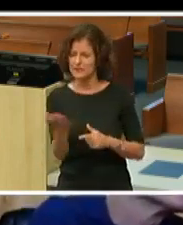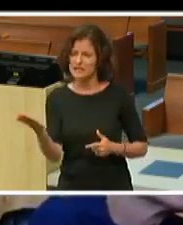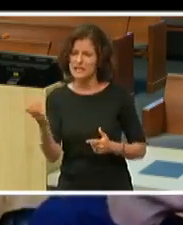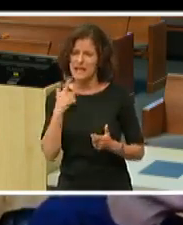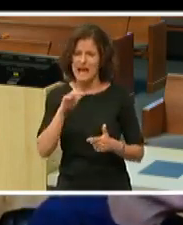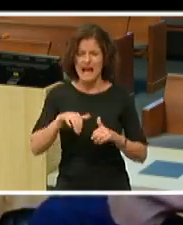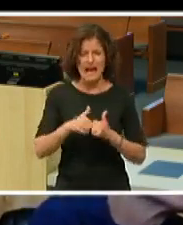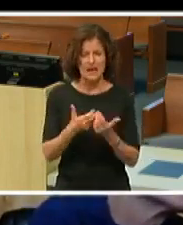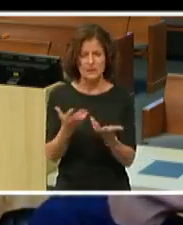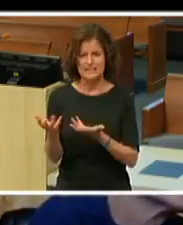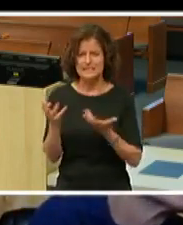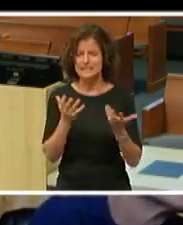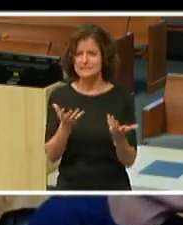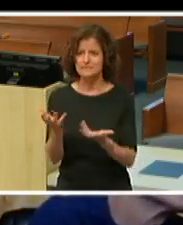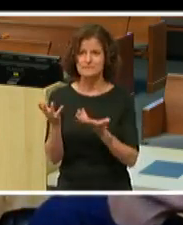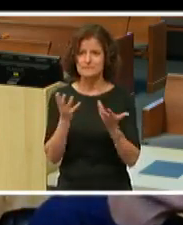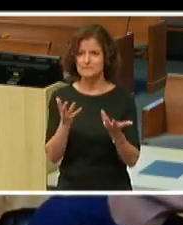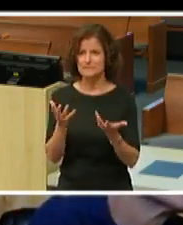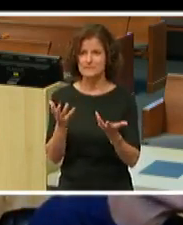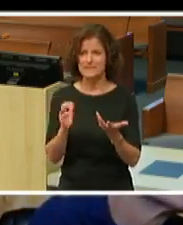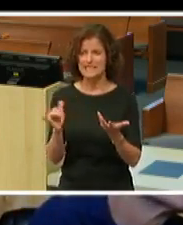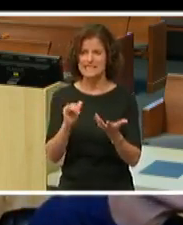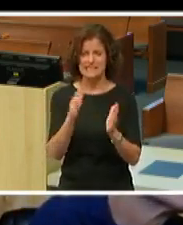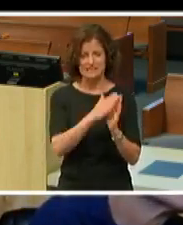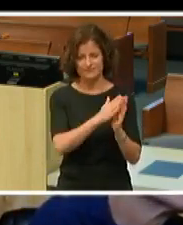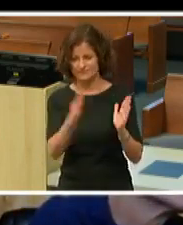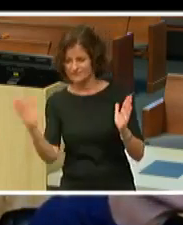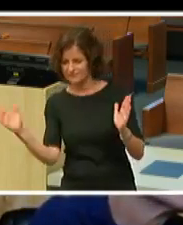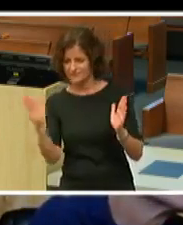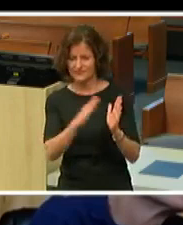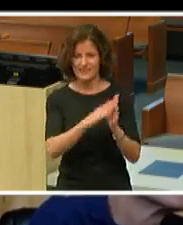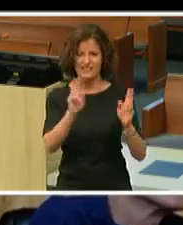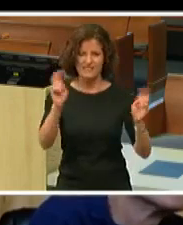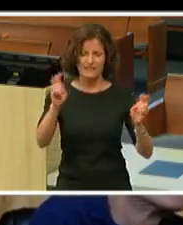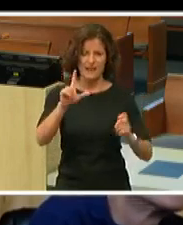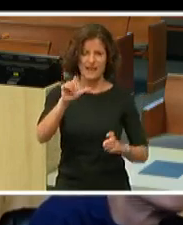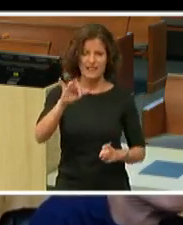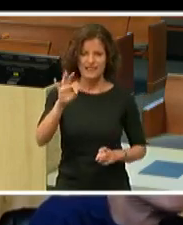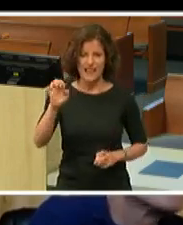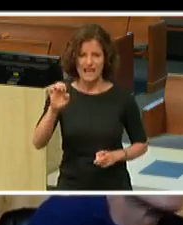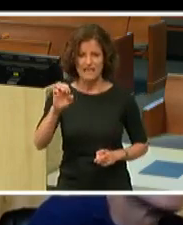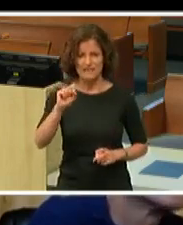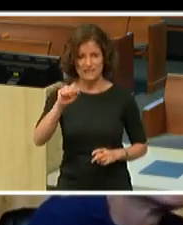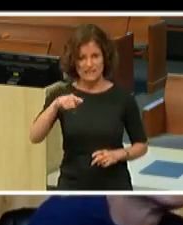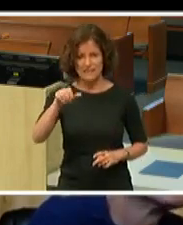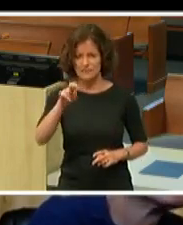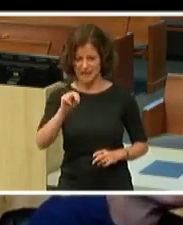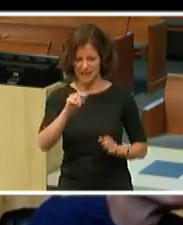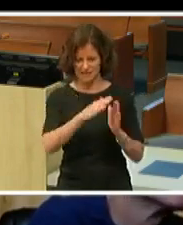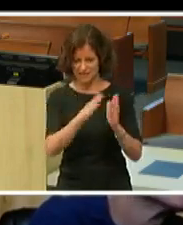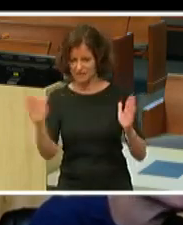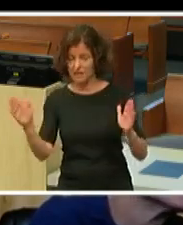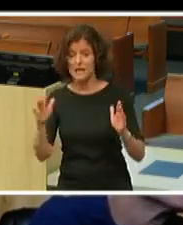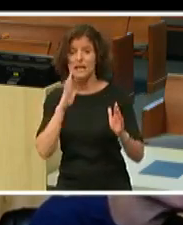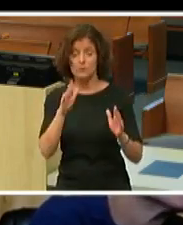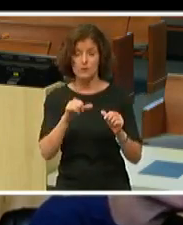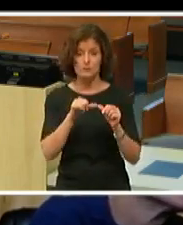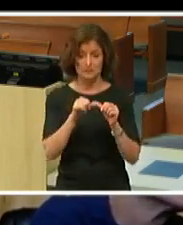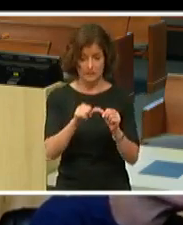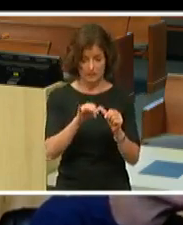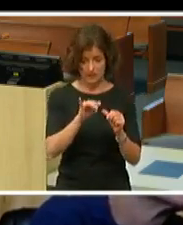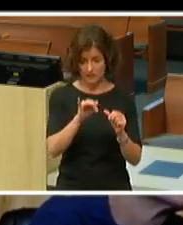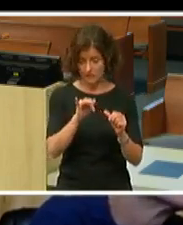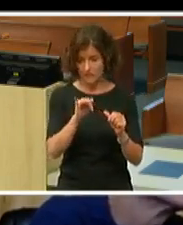sort of its lifespan. Its lifespan is going to be as long as things don't